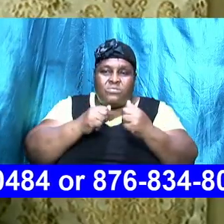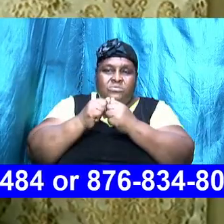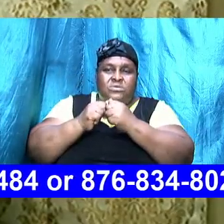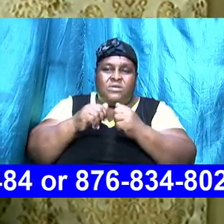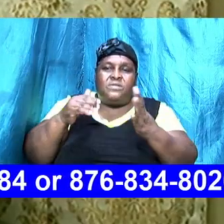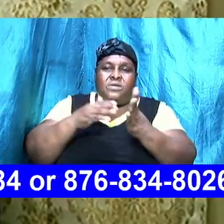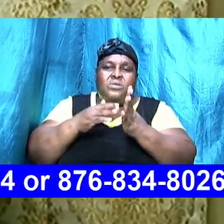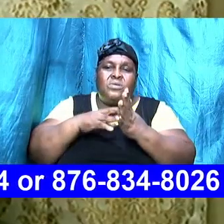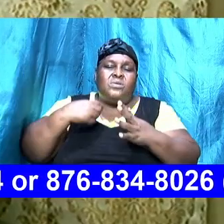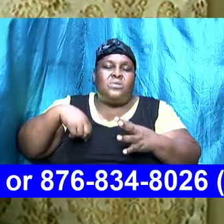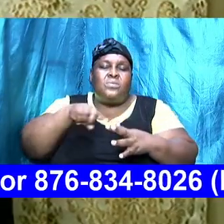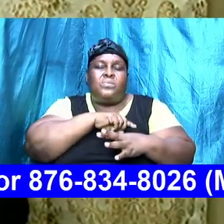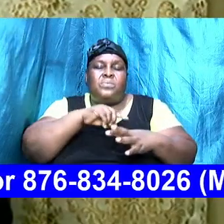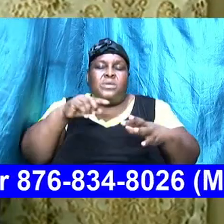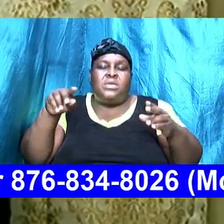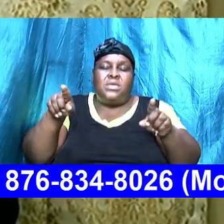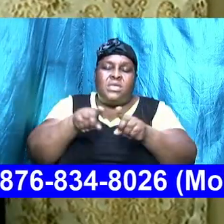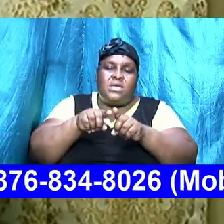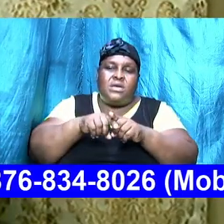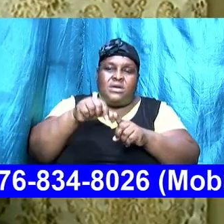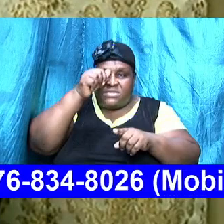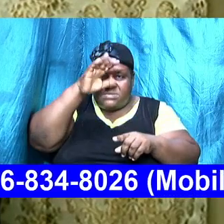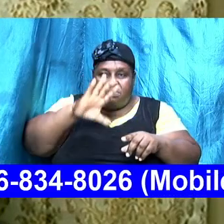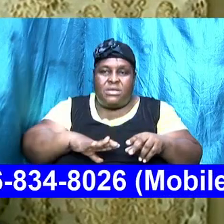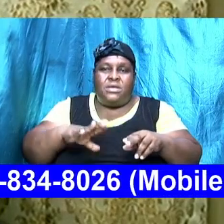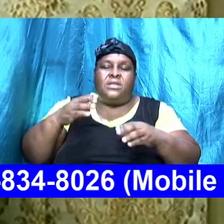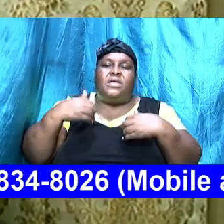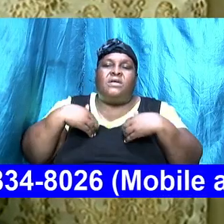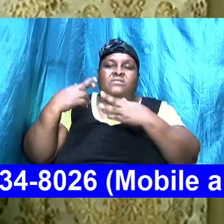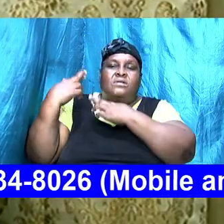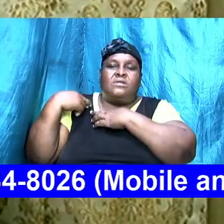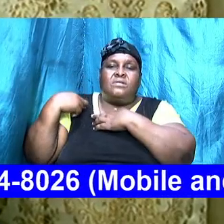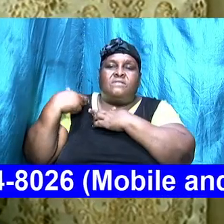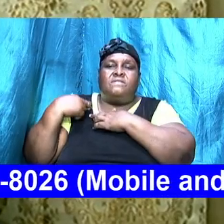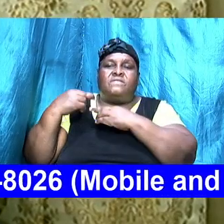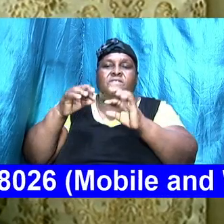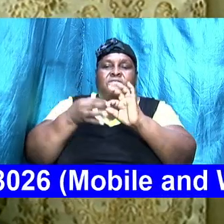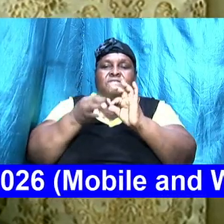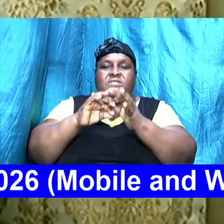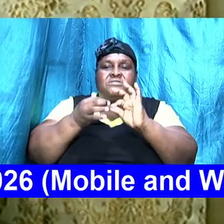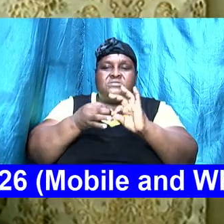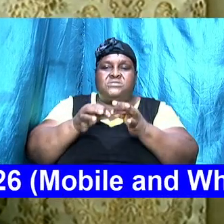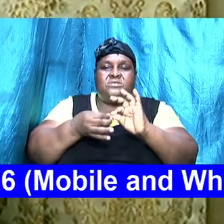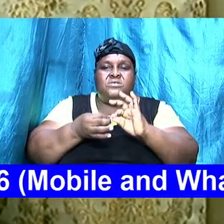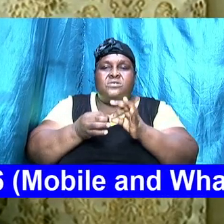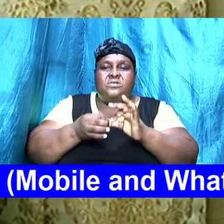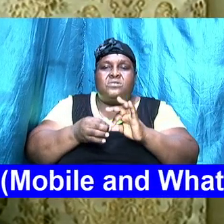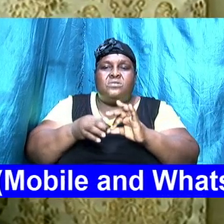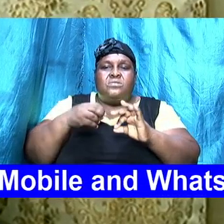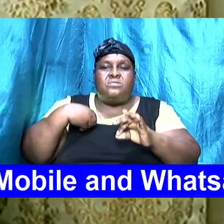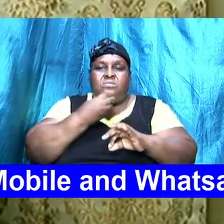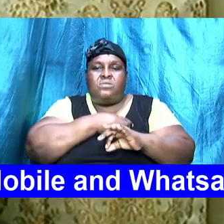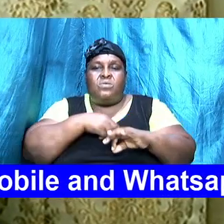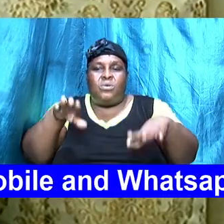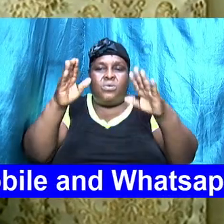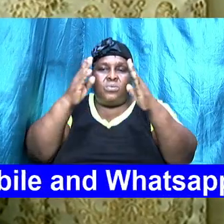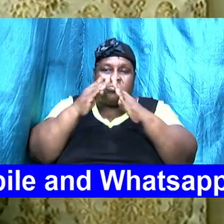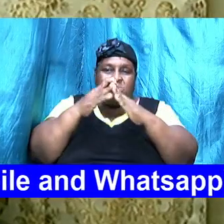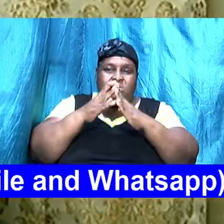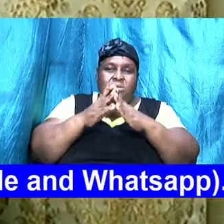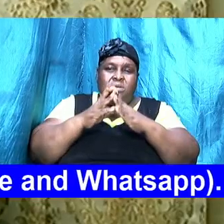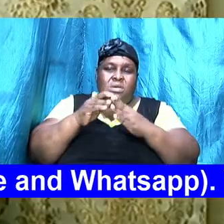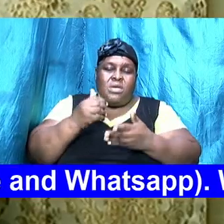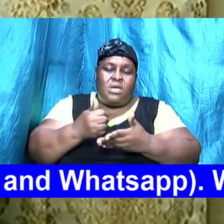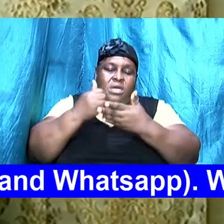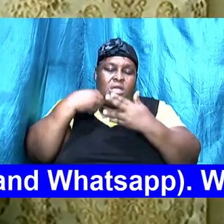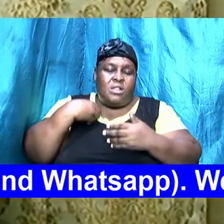that have the responsibility to get our houses in order. I pray for every hurting wife. I pray that you will